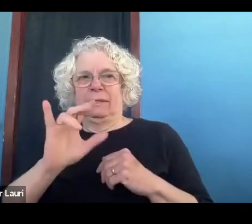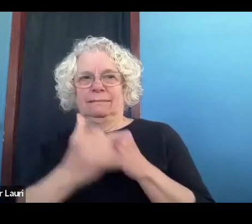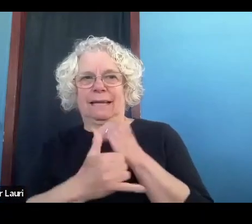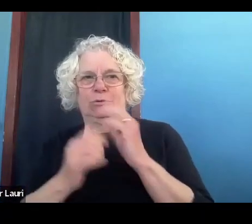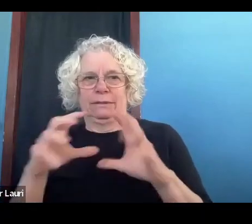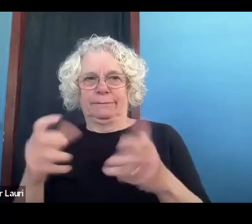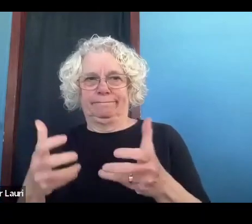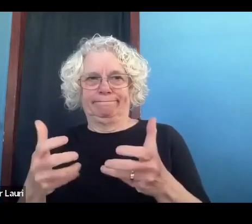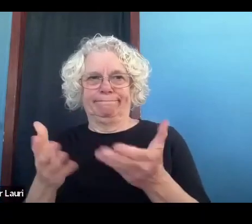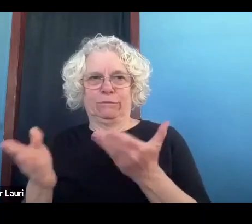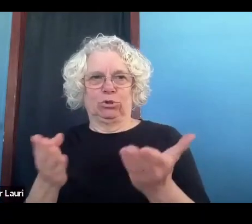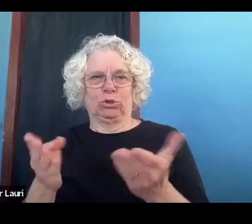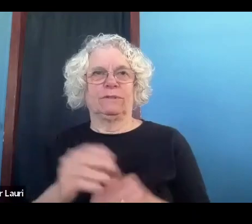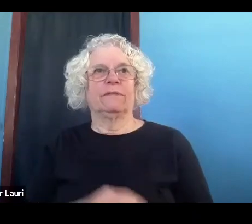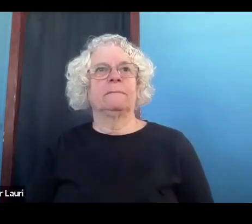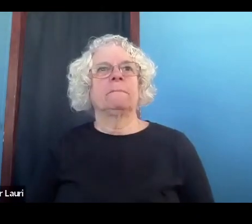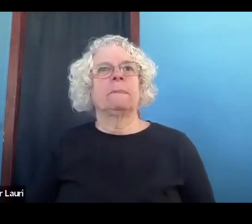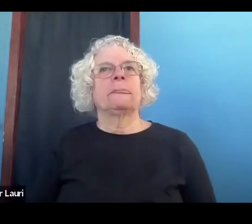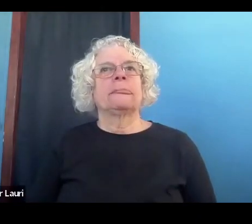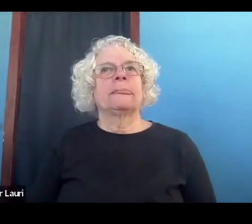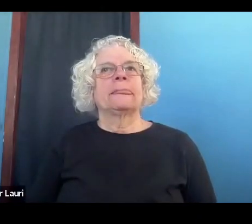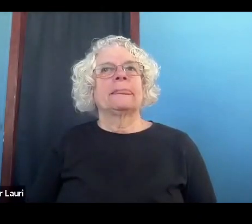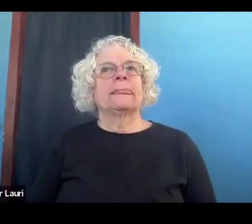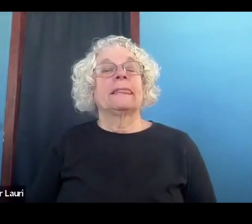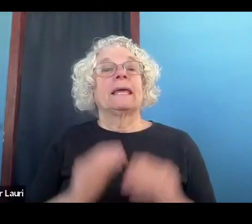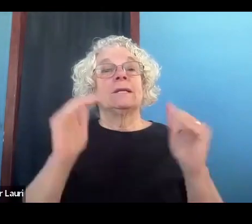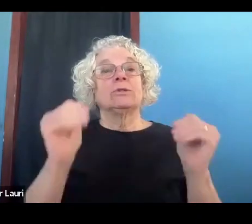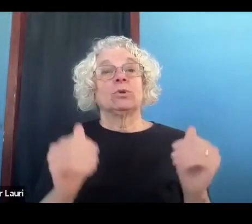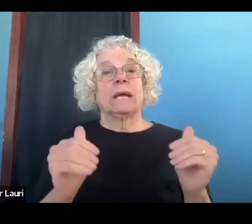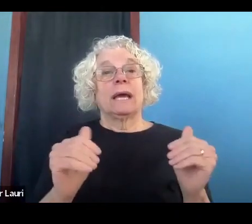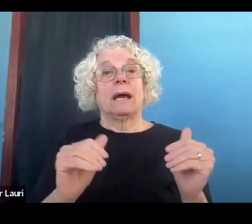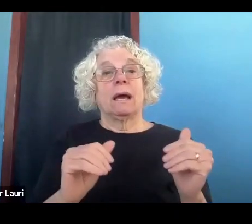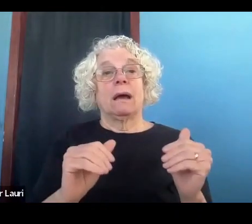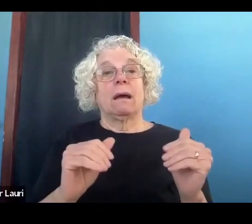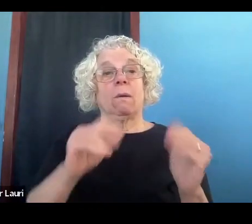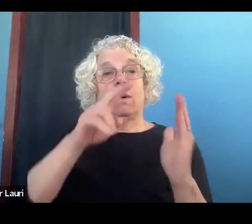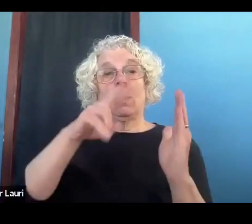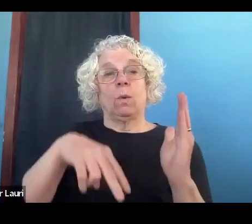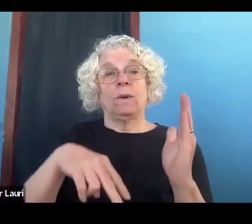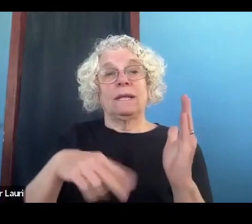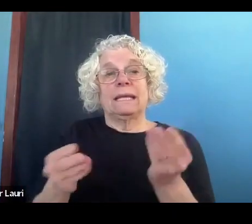take a moment to read our land acknowledgement.